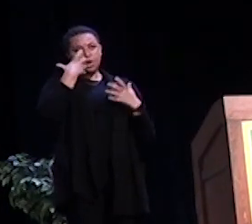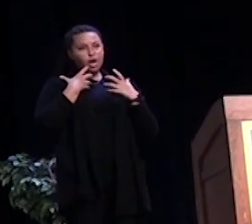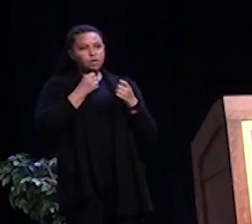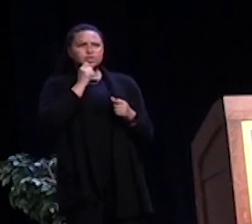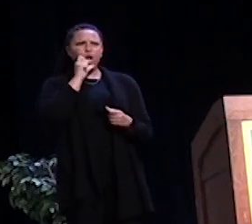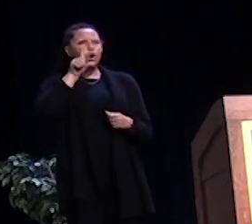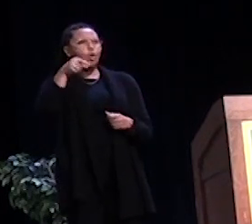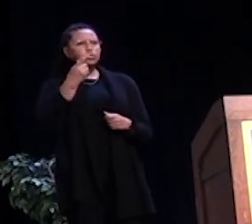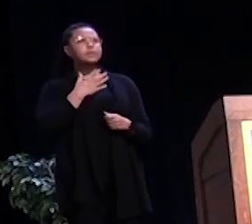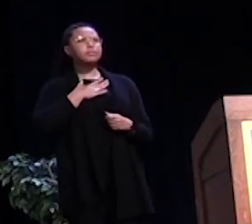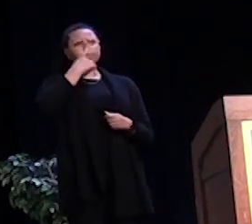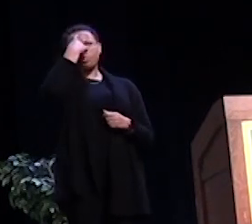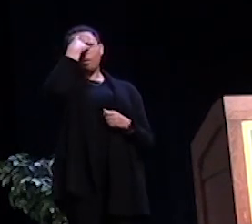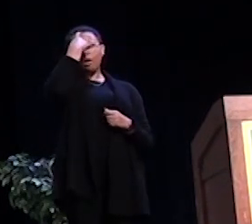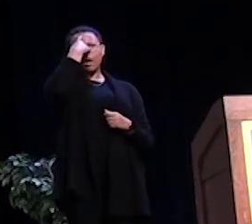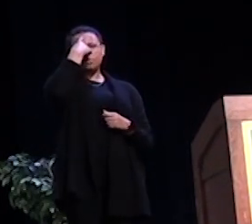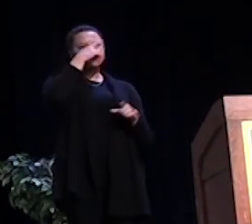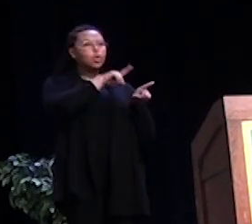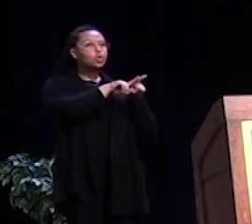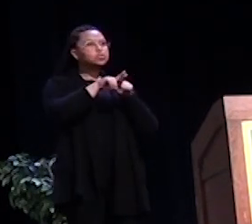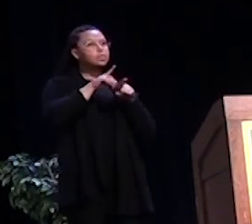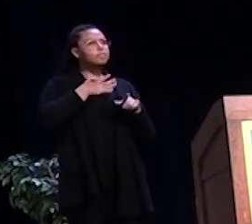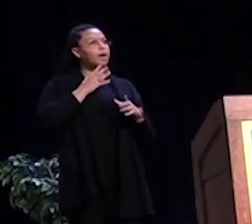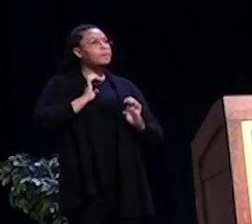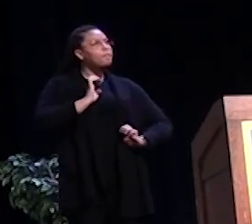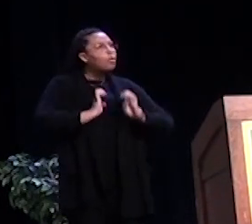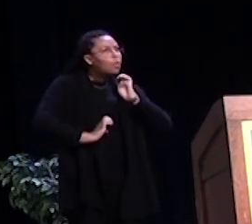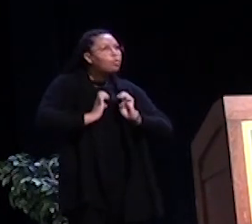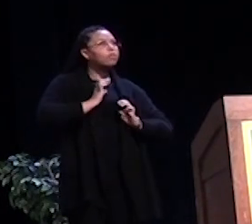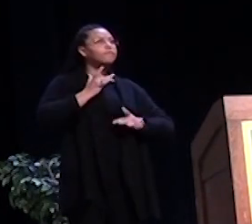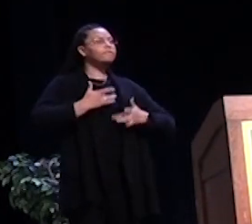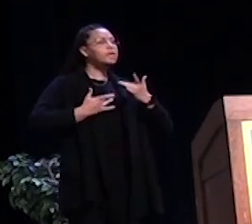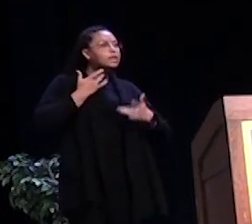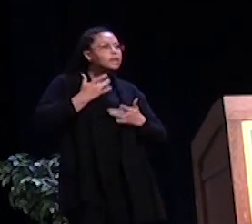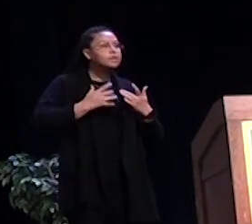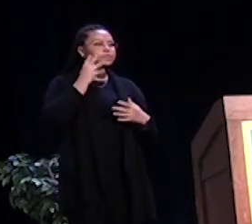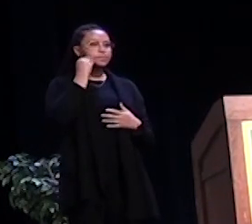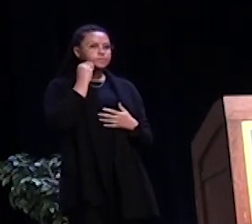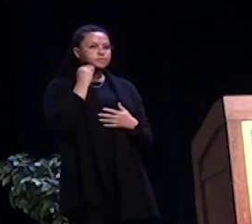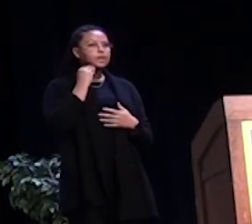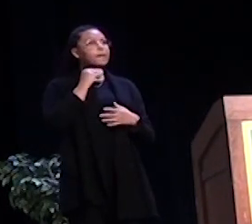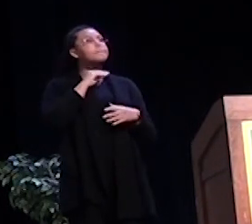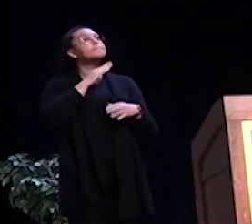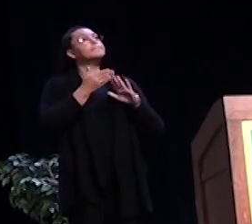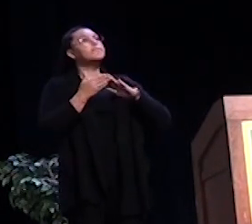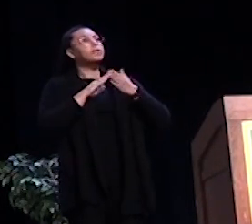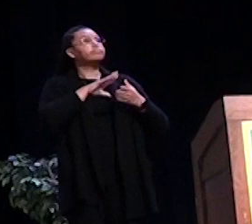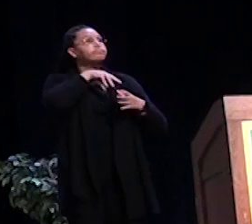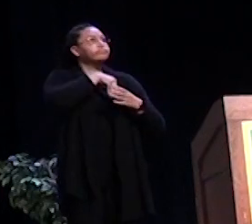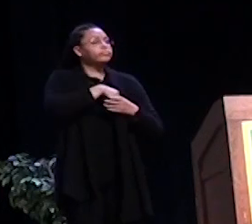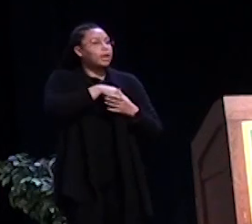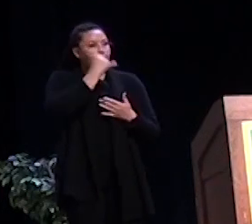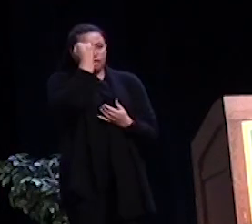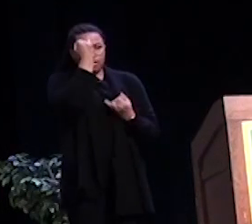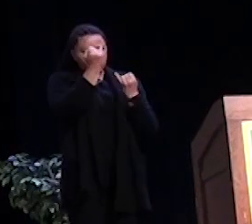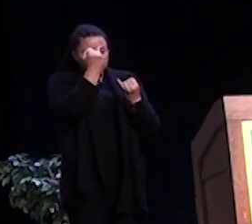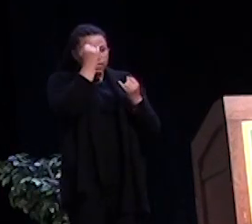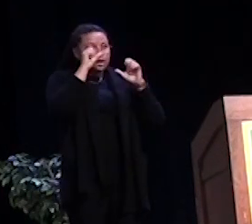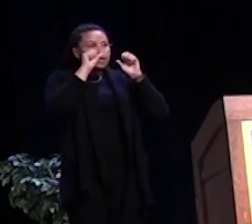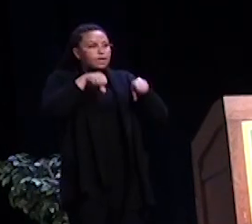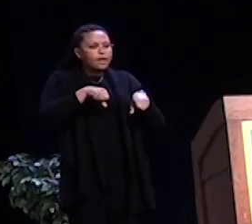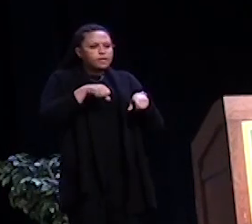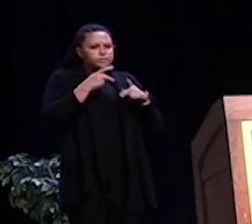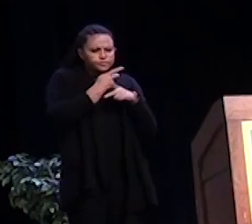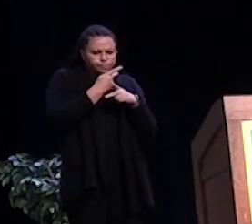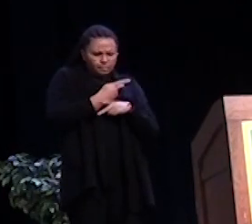how I feel, based on a bunch of stuff that's happening in my life at any given point. It becomes this universal idea, and it becomes way easier to figure out, well, how can I help